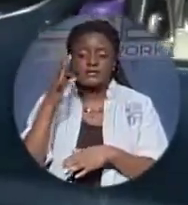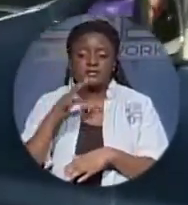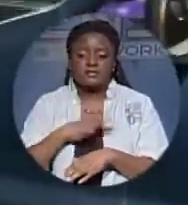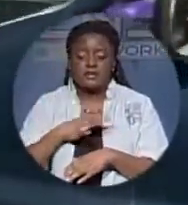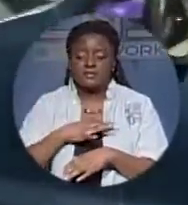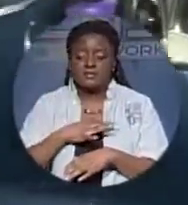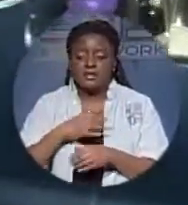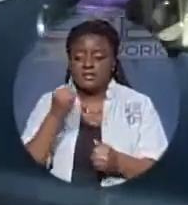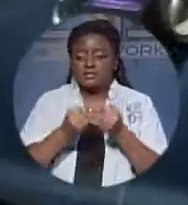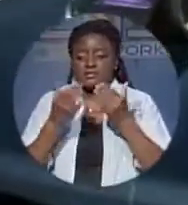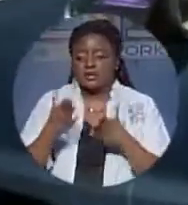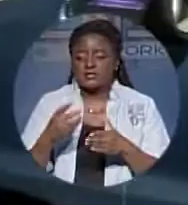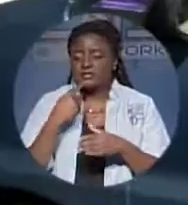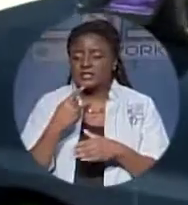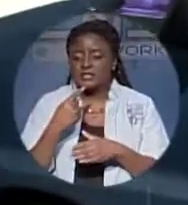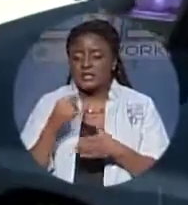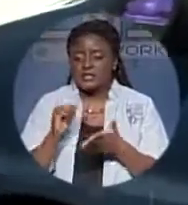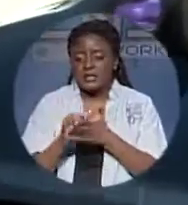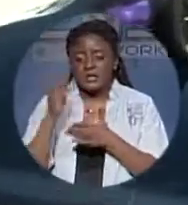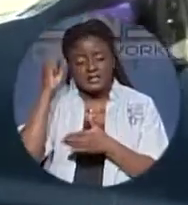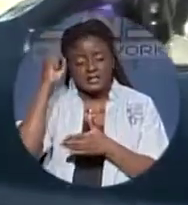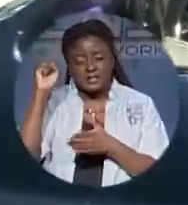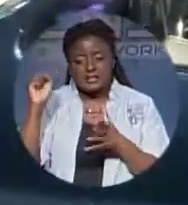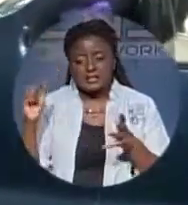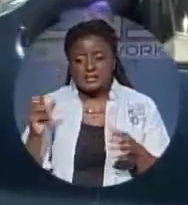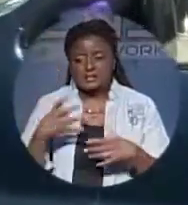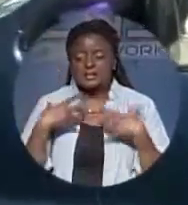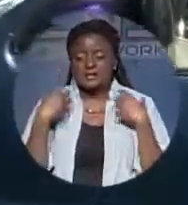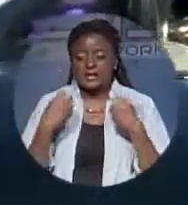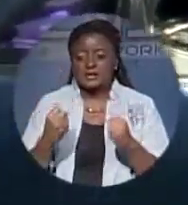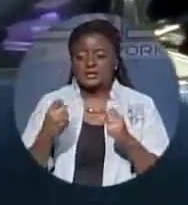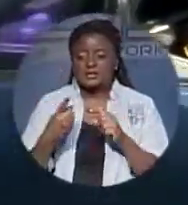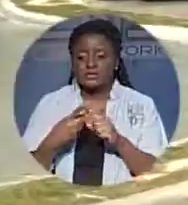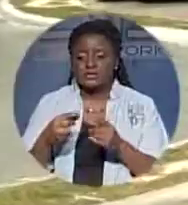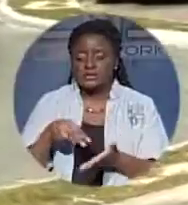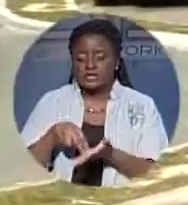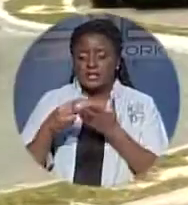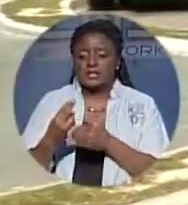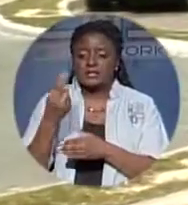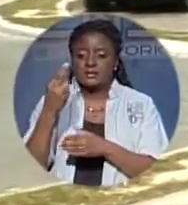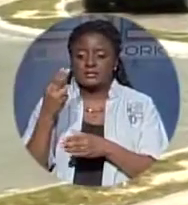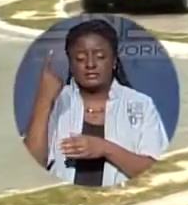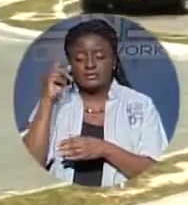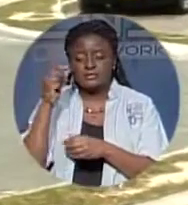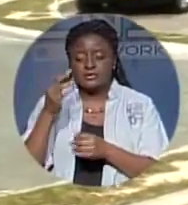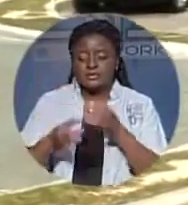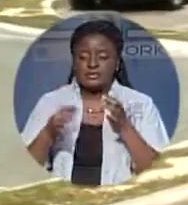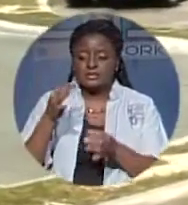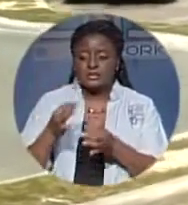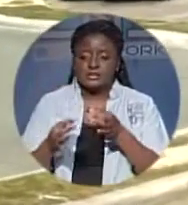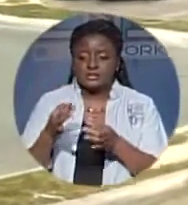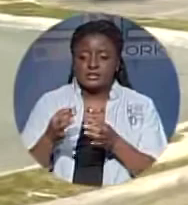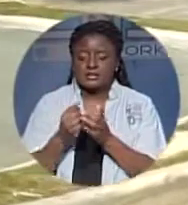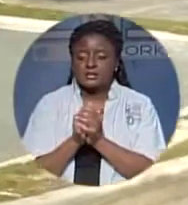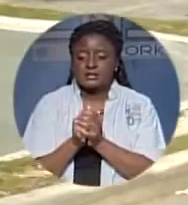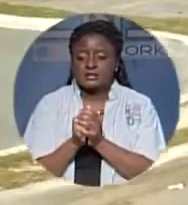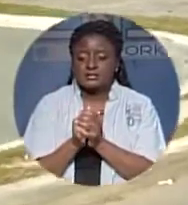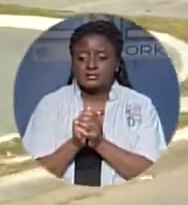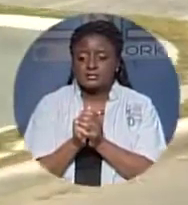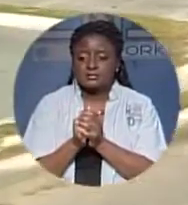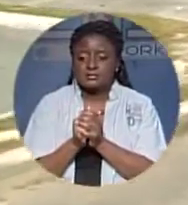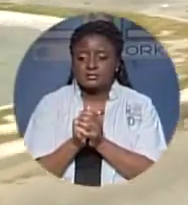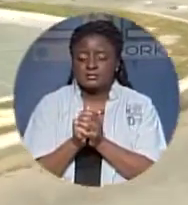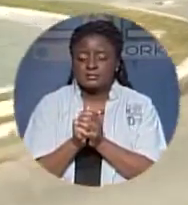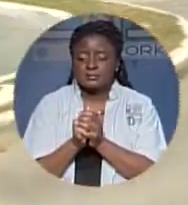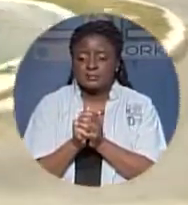to stand up for justice inspired them to enter the profession that has proven to have some positive benefits. Former Vice President Cheryl